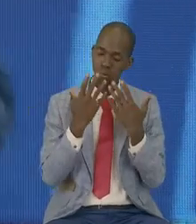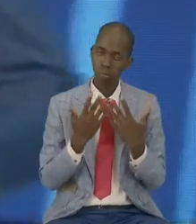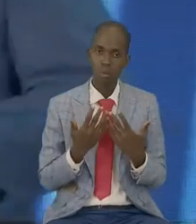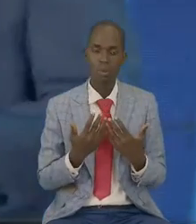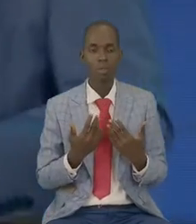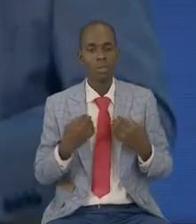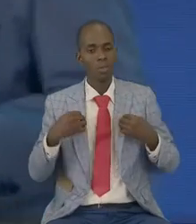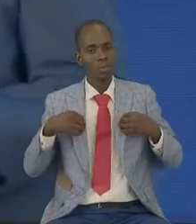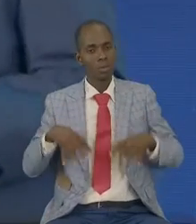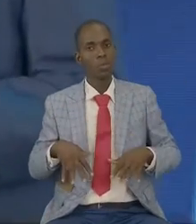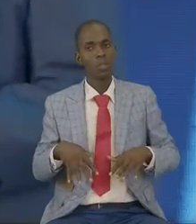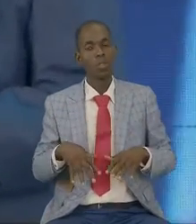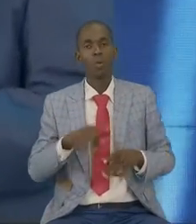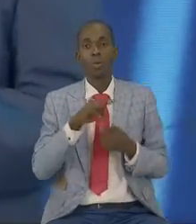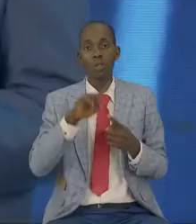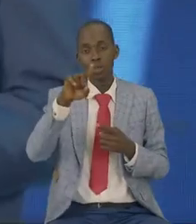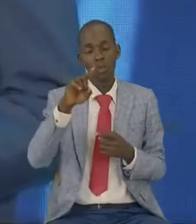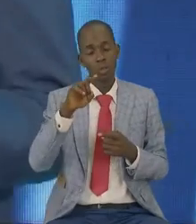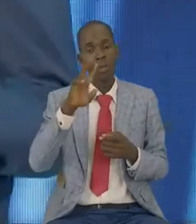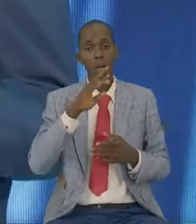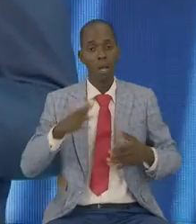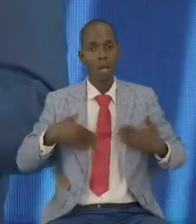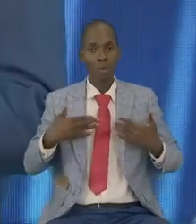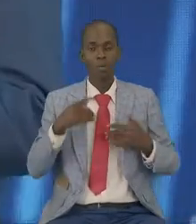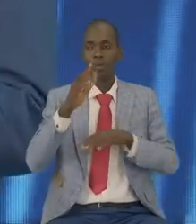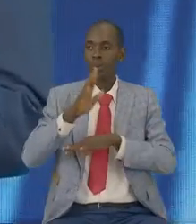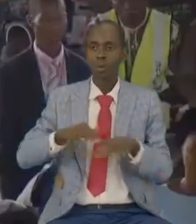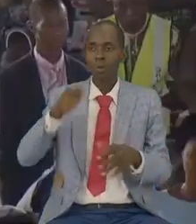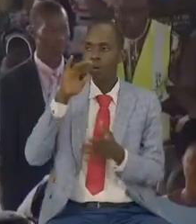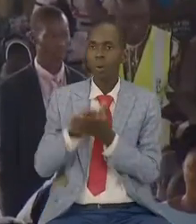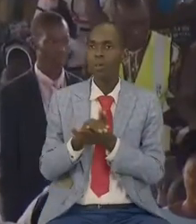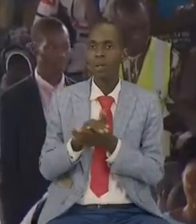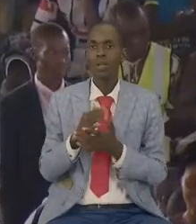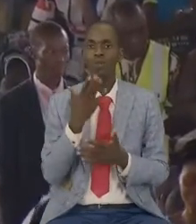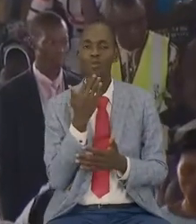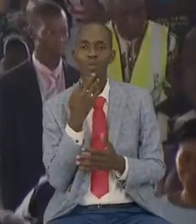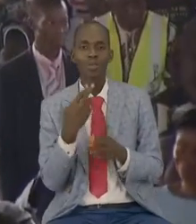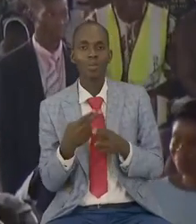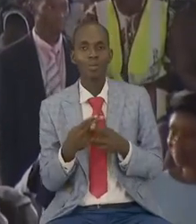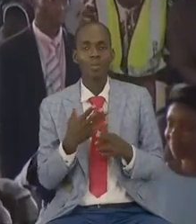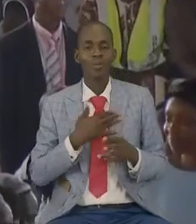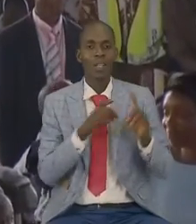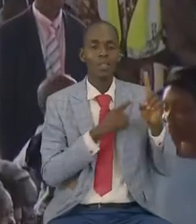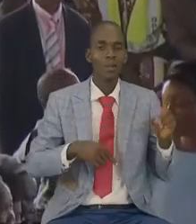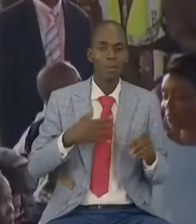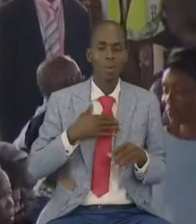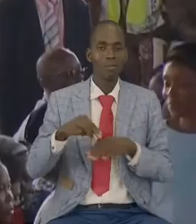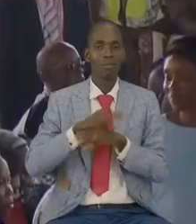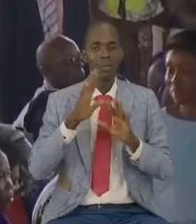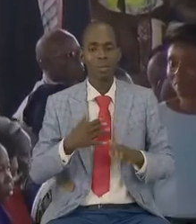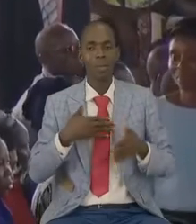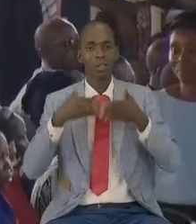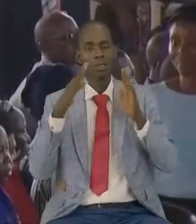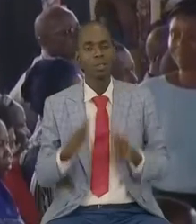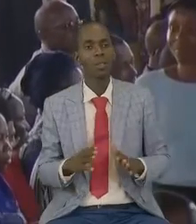When you are happy, what do you call her? Darling, honey, are you there? My Lord, my Master, are you there? But